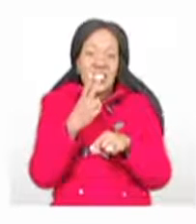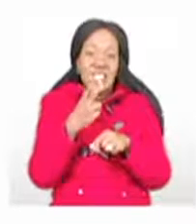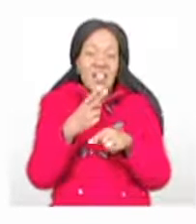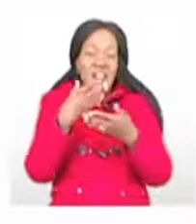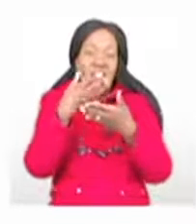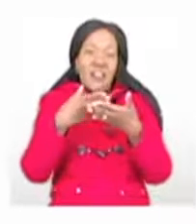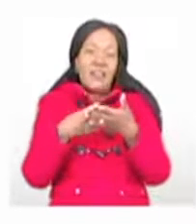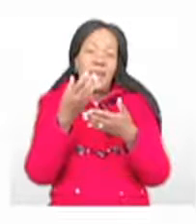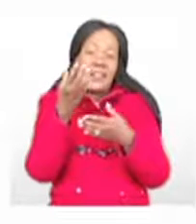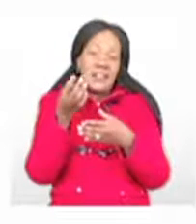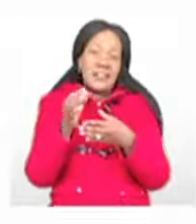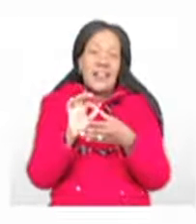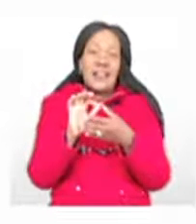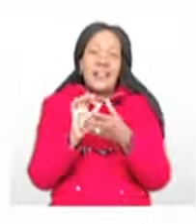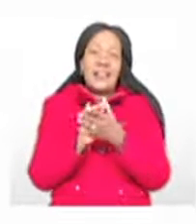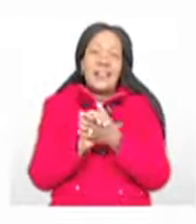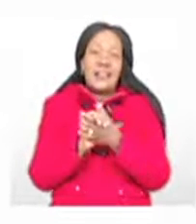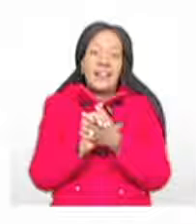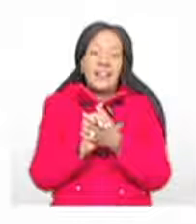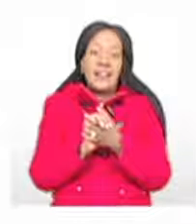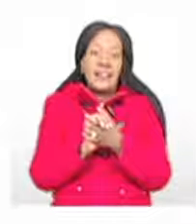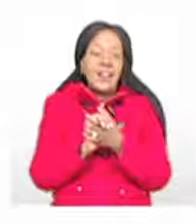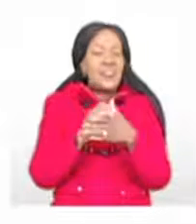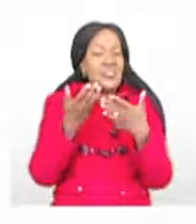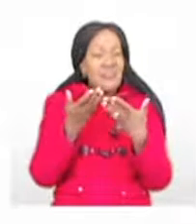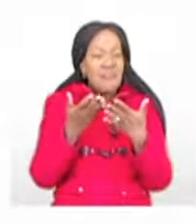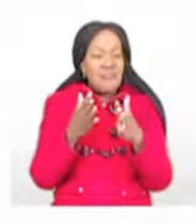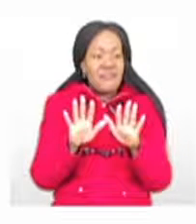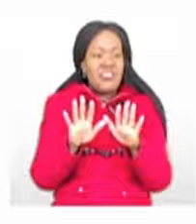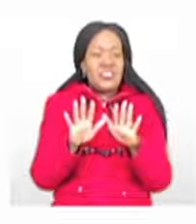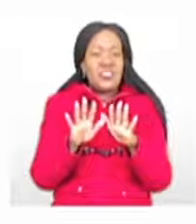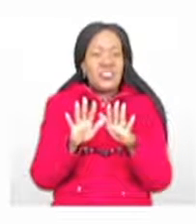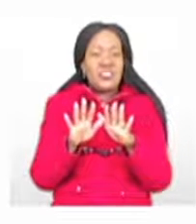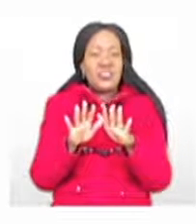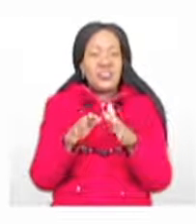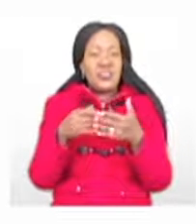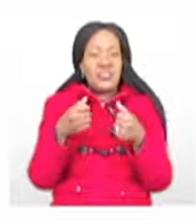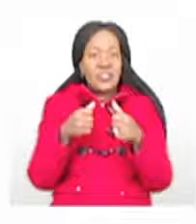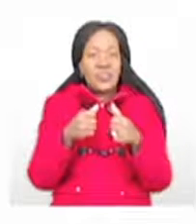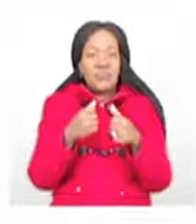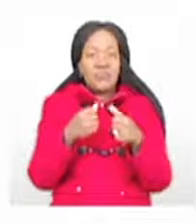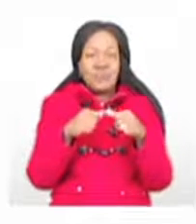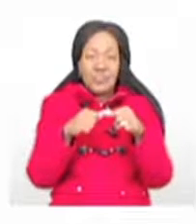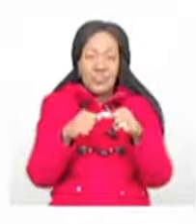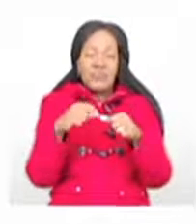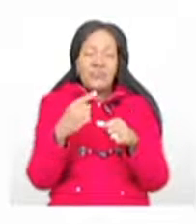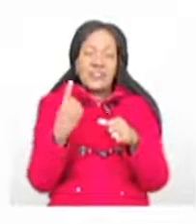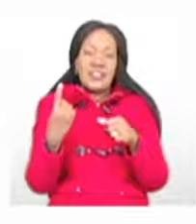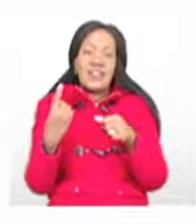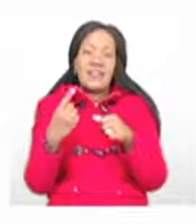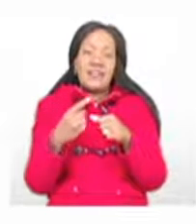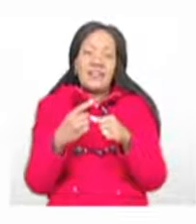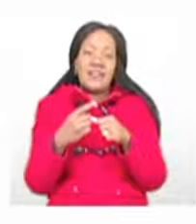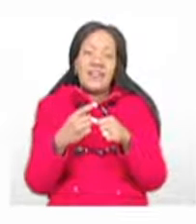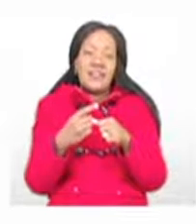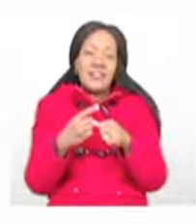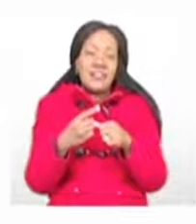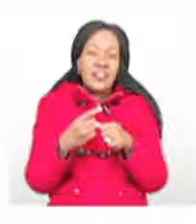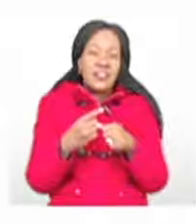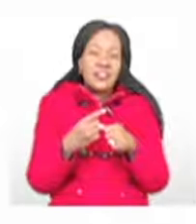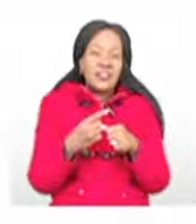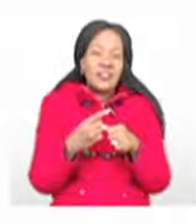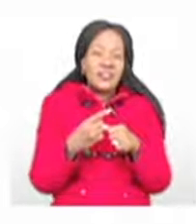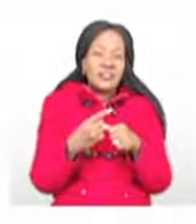page 9. Once you are done, let's move over to line number 4